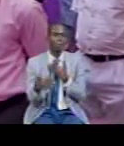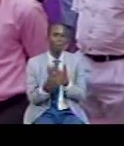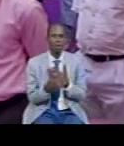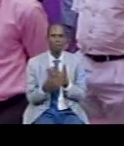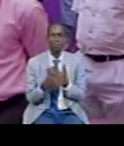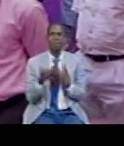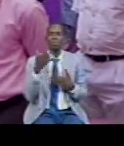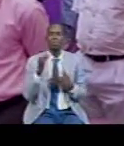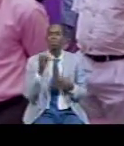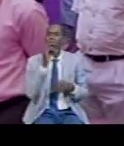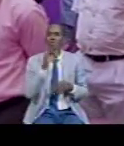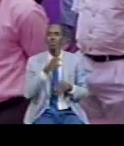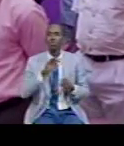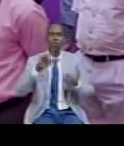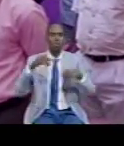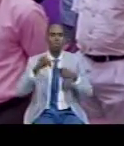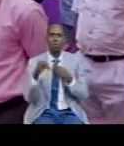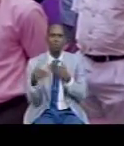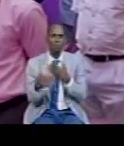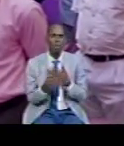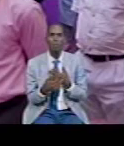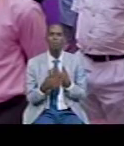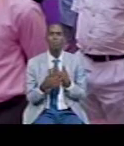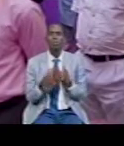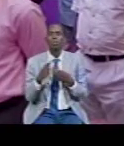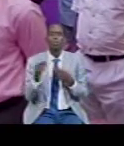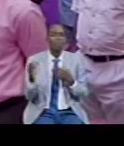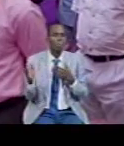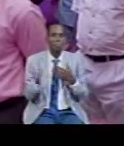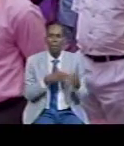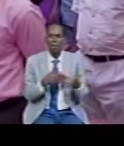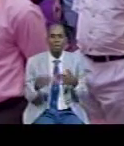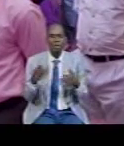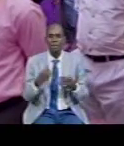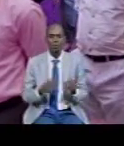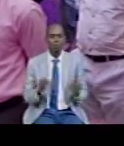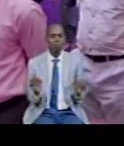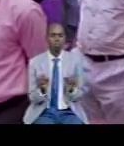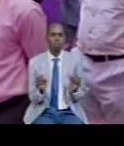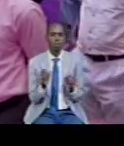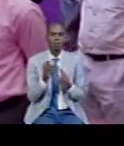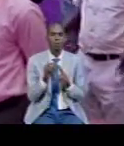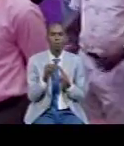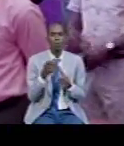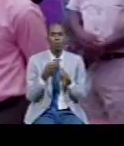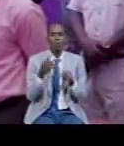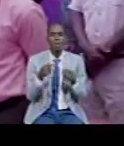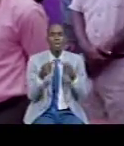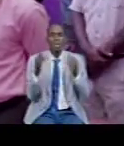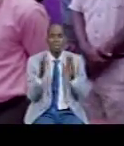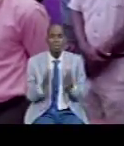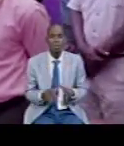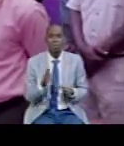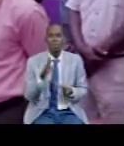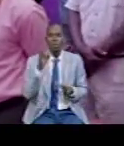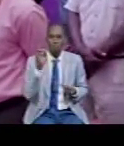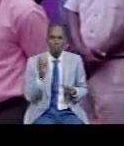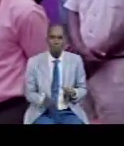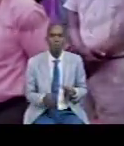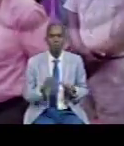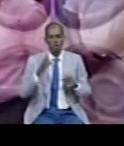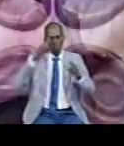back. There's no going back. No matter the threatening from the enemy, you must make up your